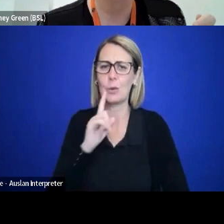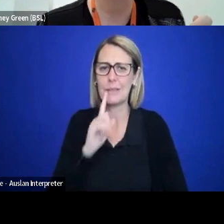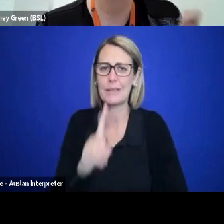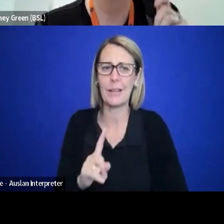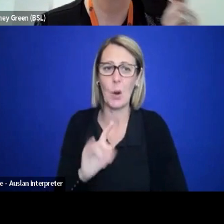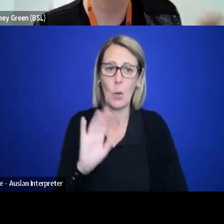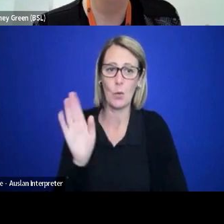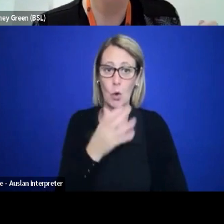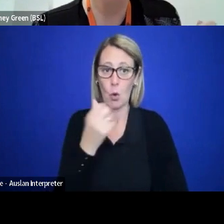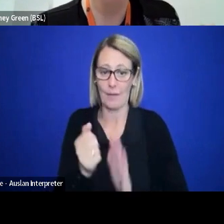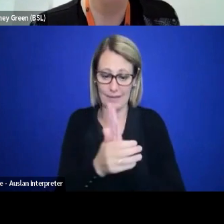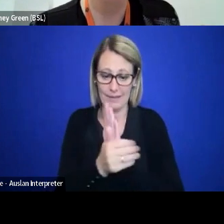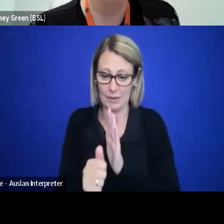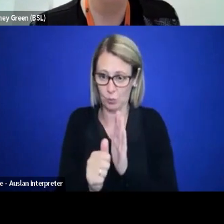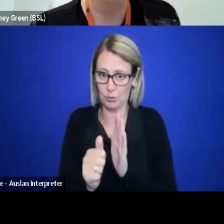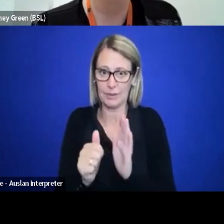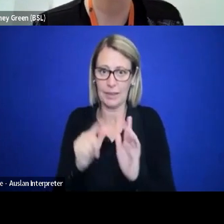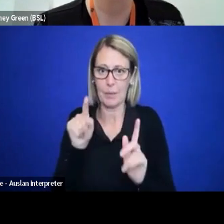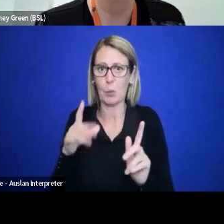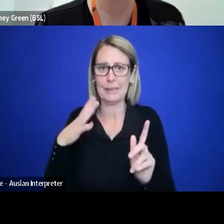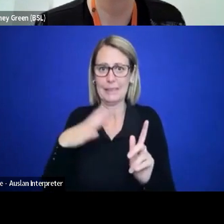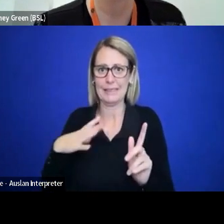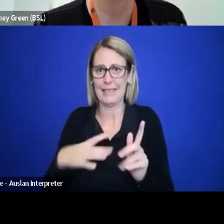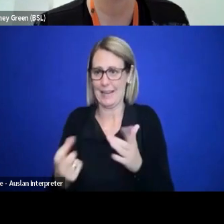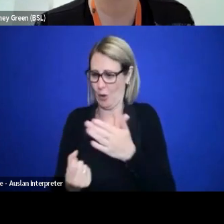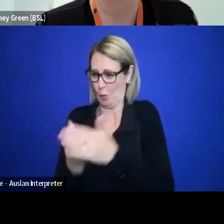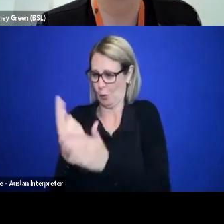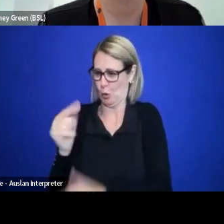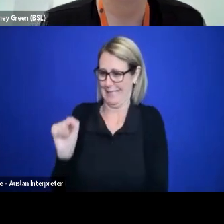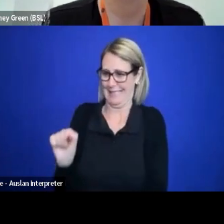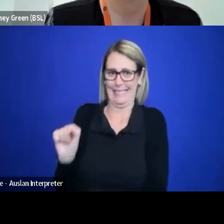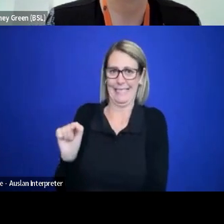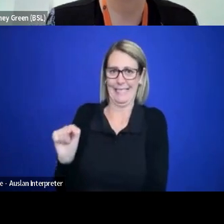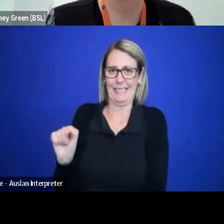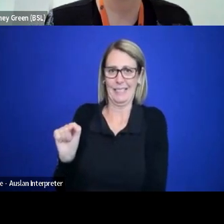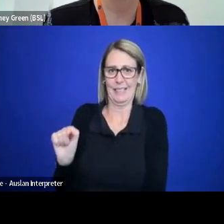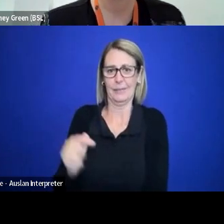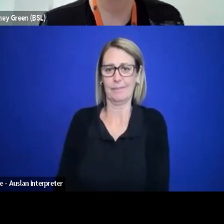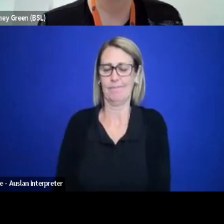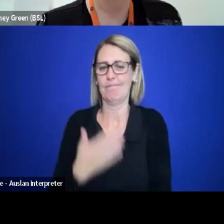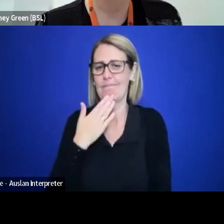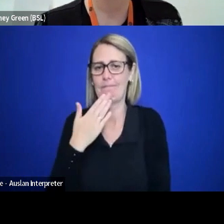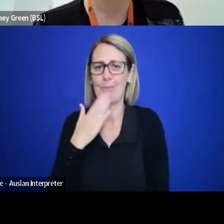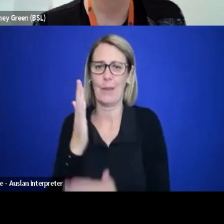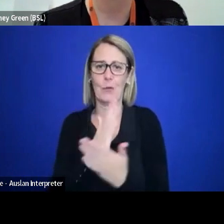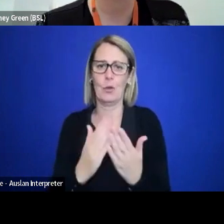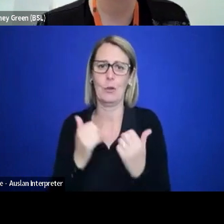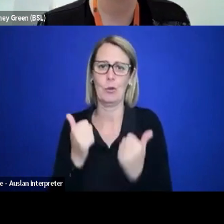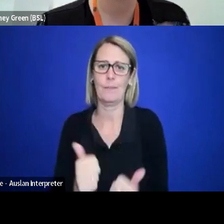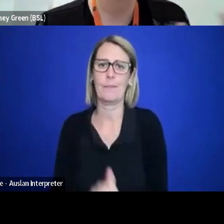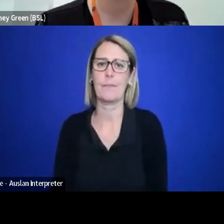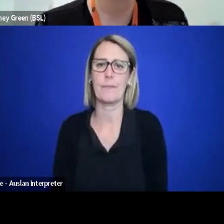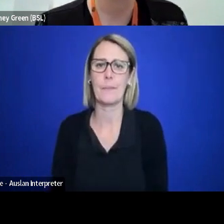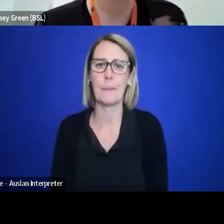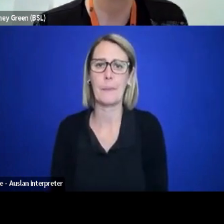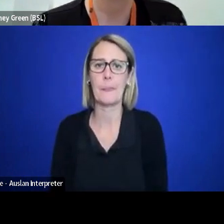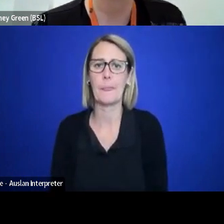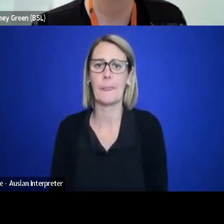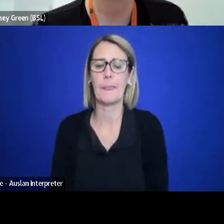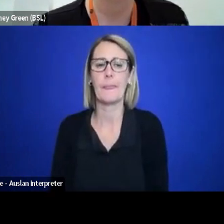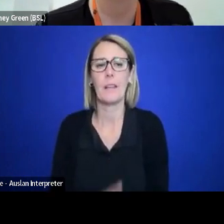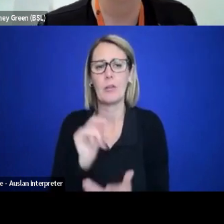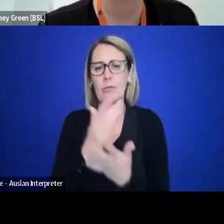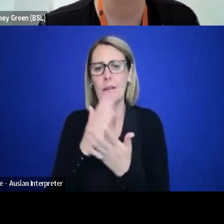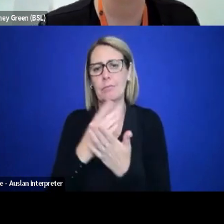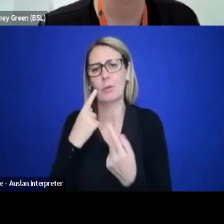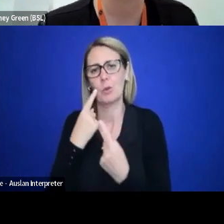we all have skills and talents. We just need those opportunities. So thanks for sharing that and really articulating sometimes the